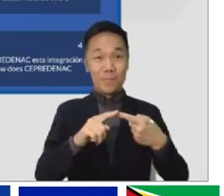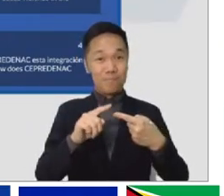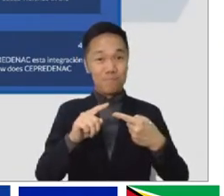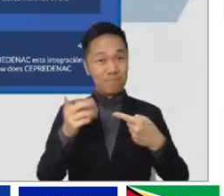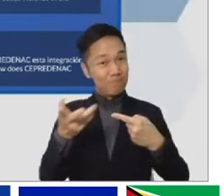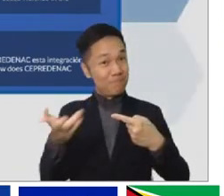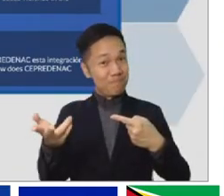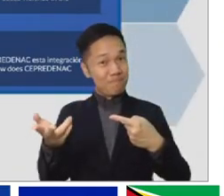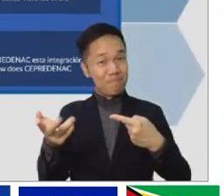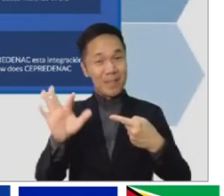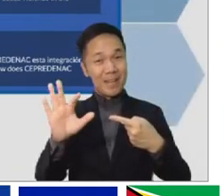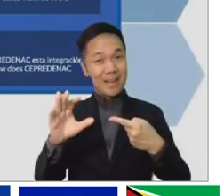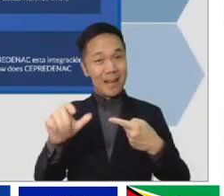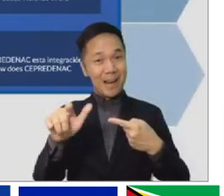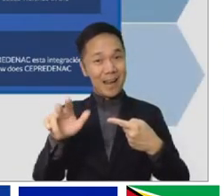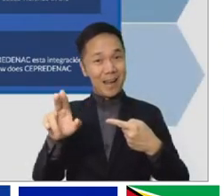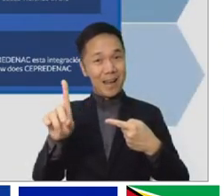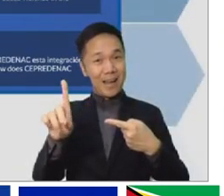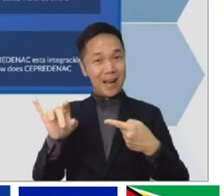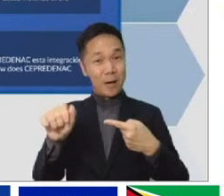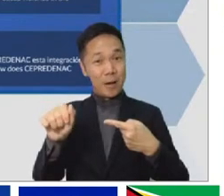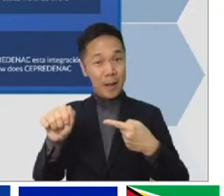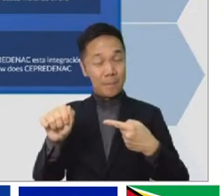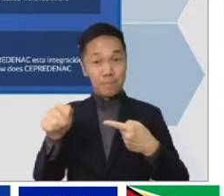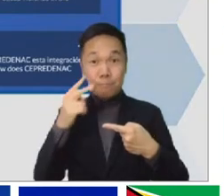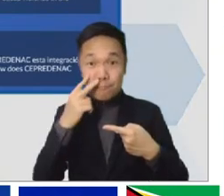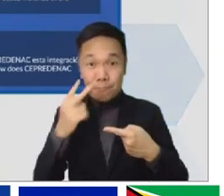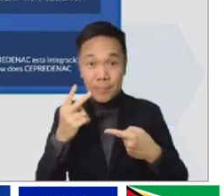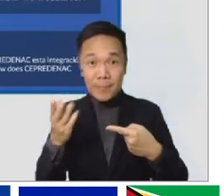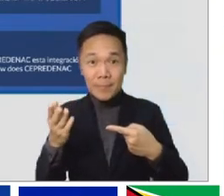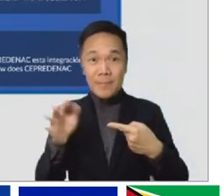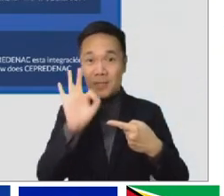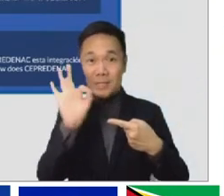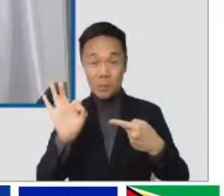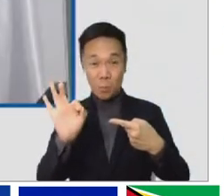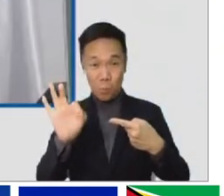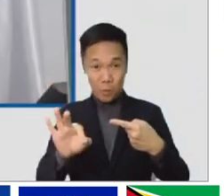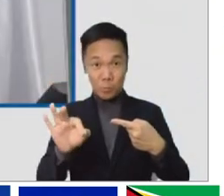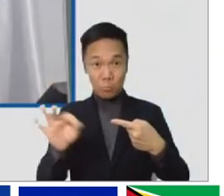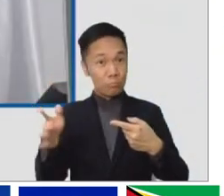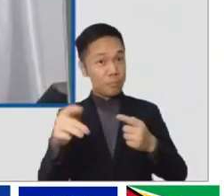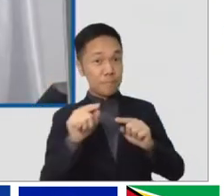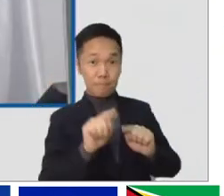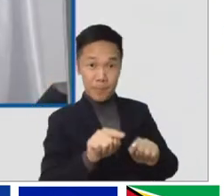you got that question, could you take the floor?